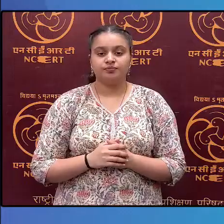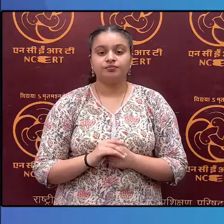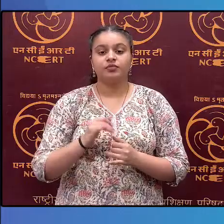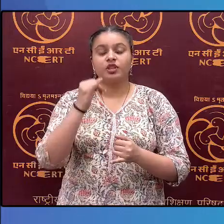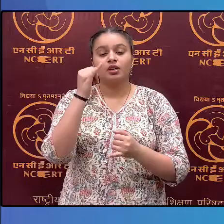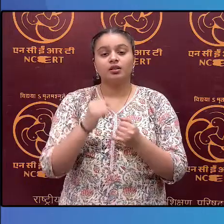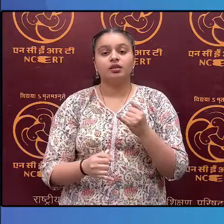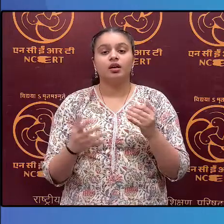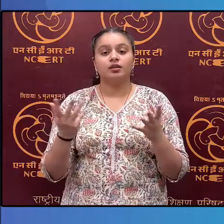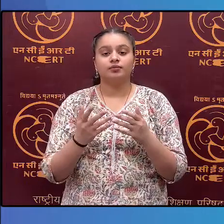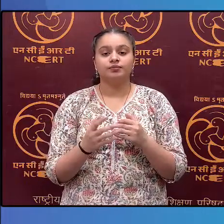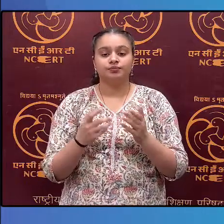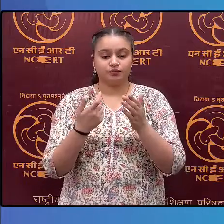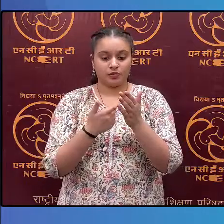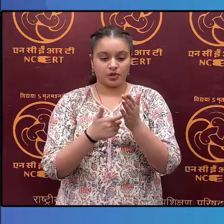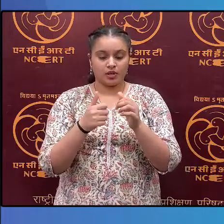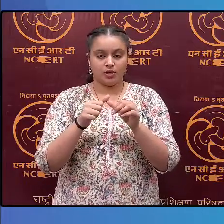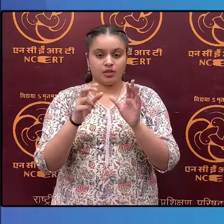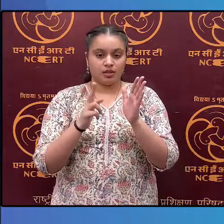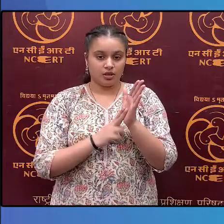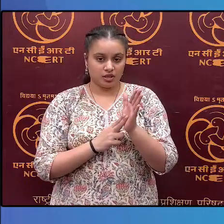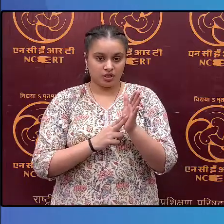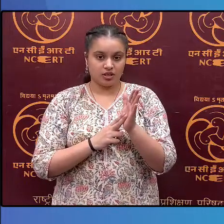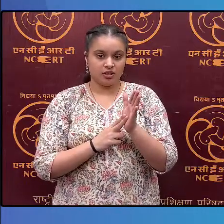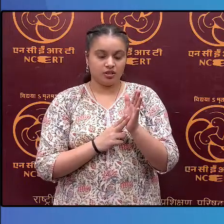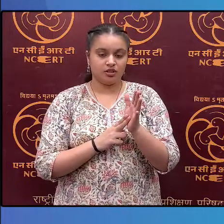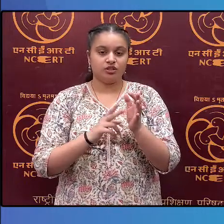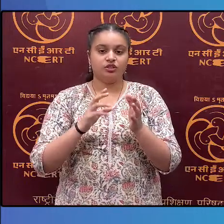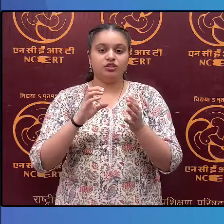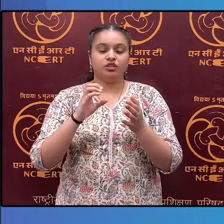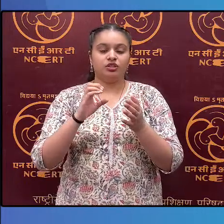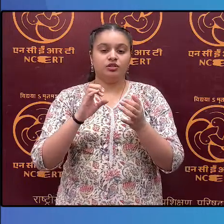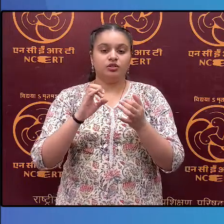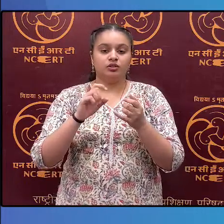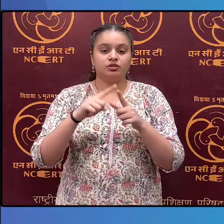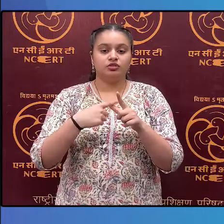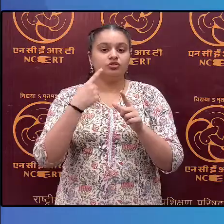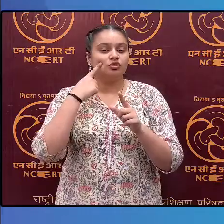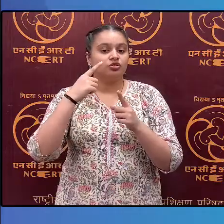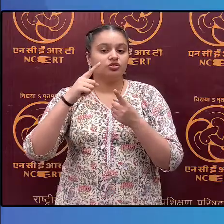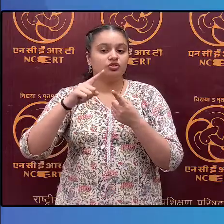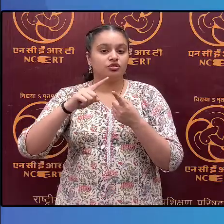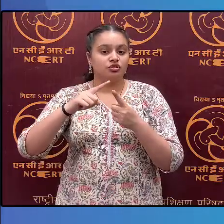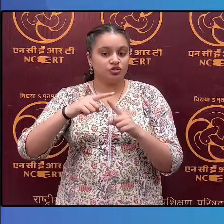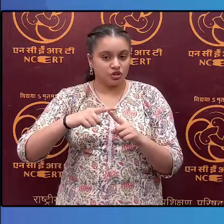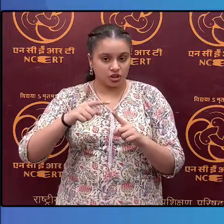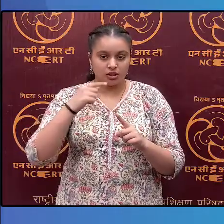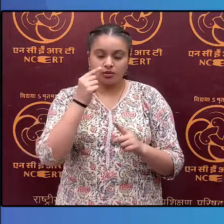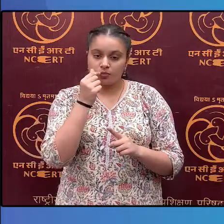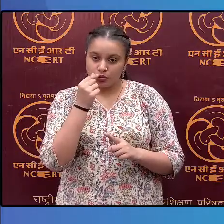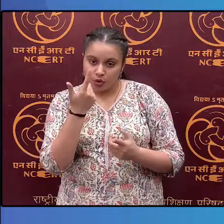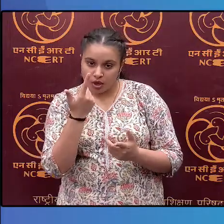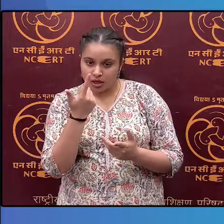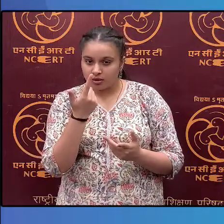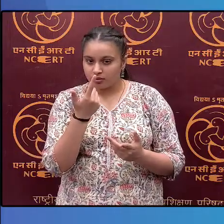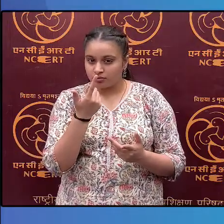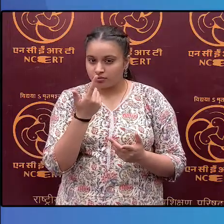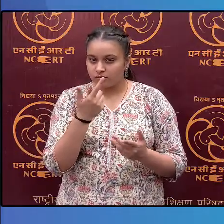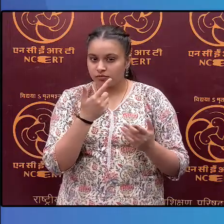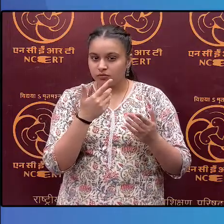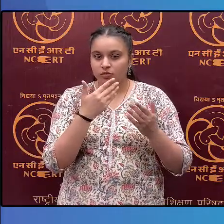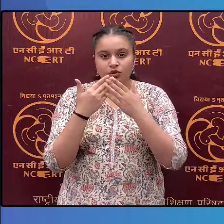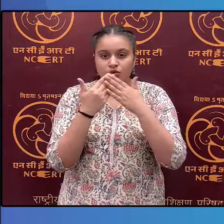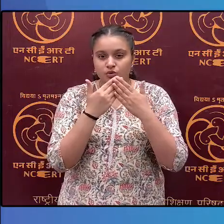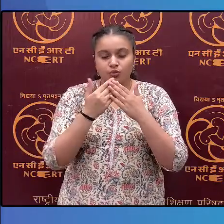one, Ranjit goes to school regularly. Okay. Now, ma'am, Ranjit is a boy name or a girl's name? It's